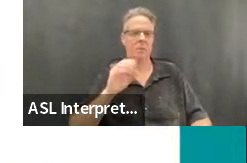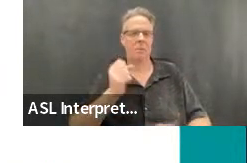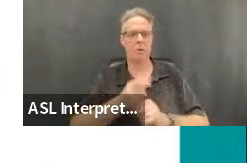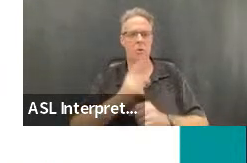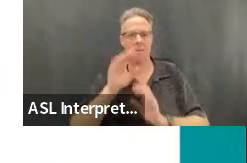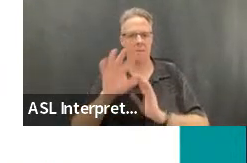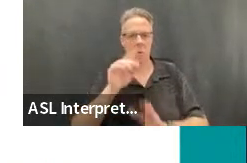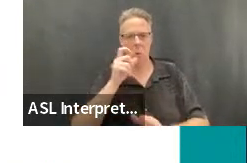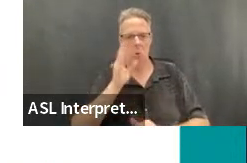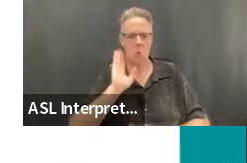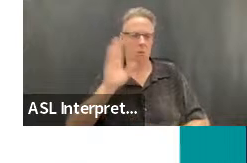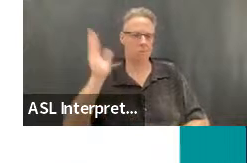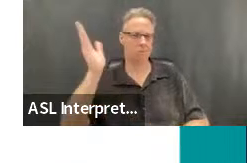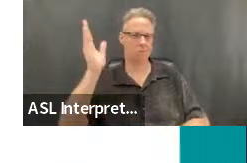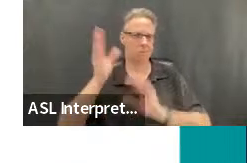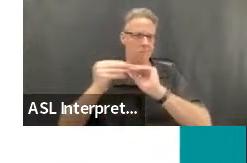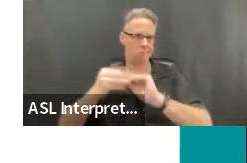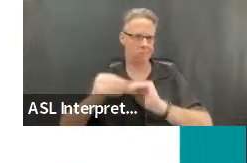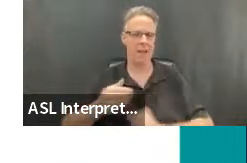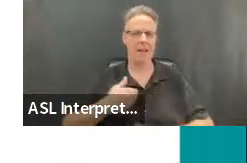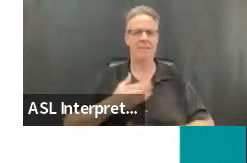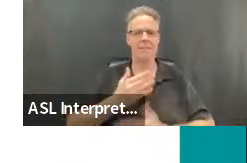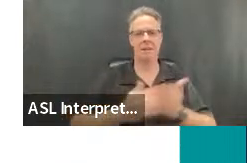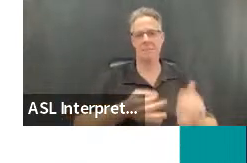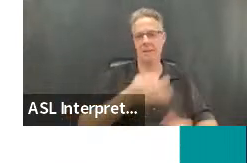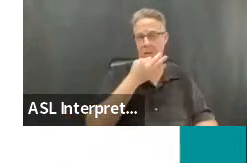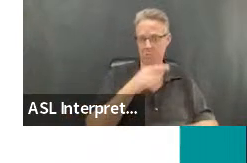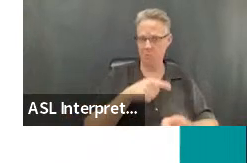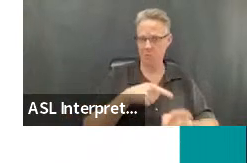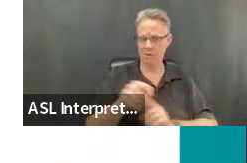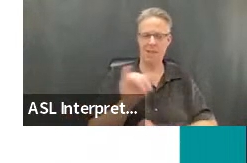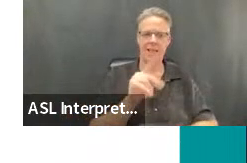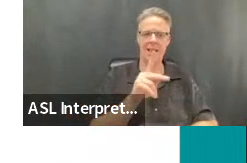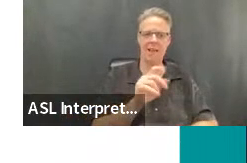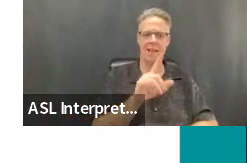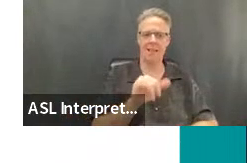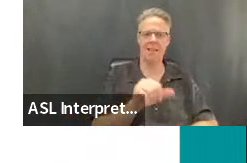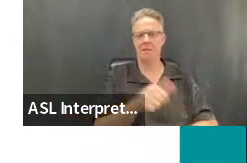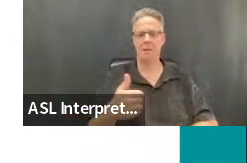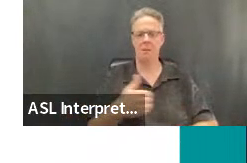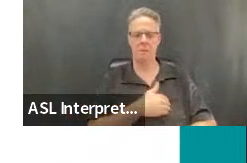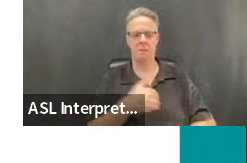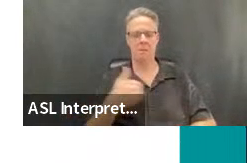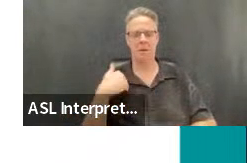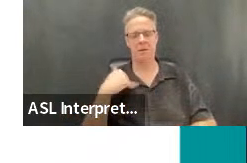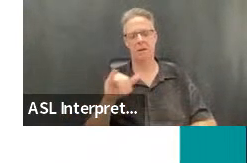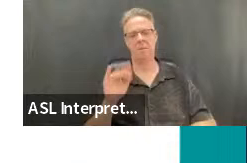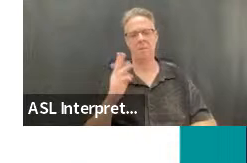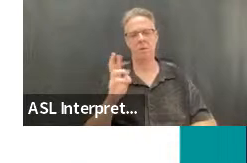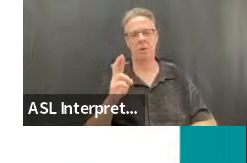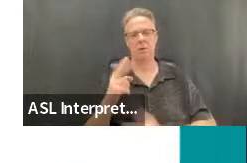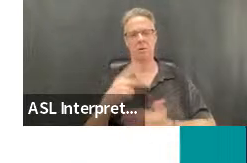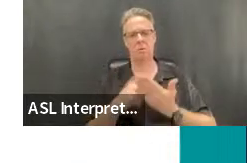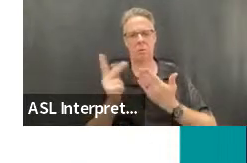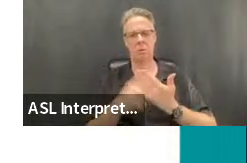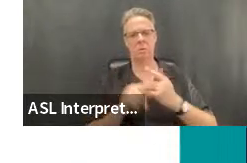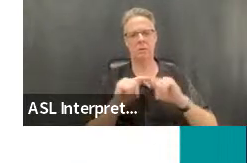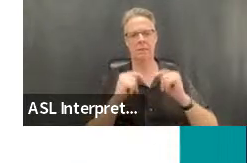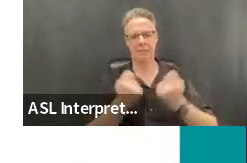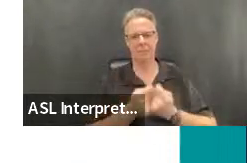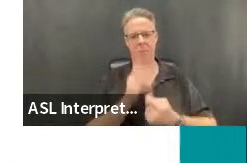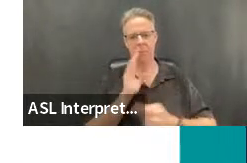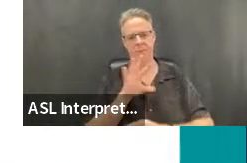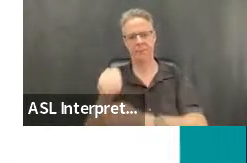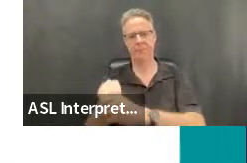We also have some expertise like Kelly and other members of the IBR program team that will be embedded in each